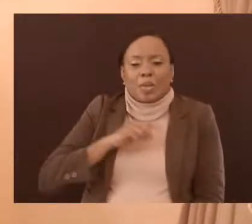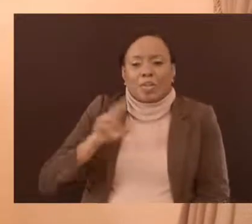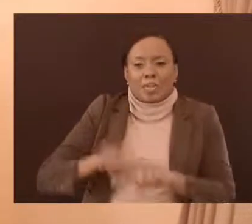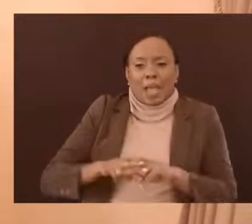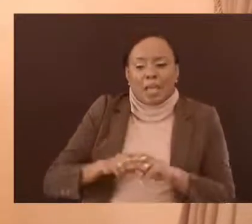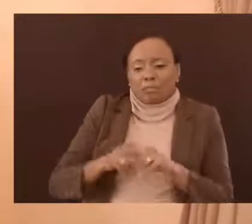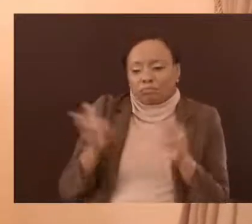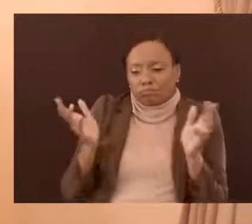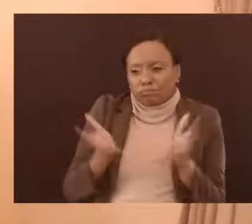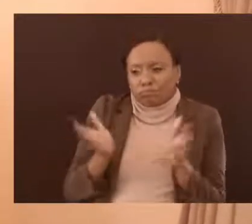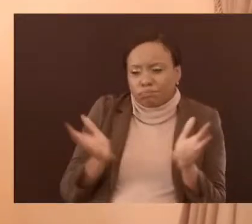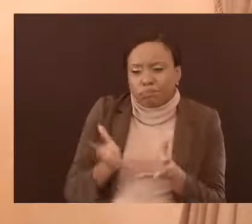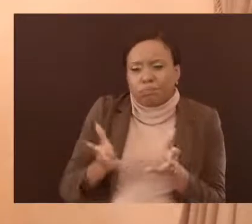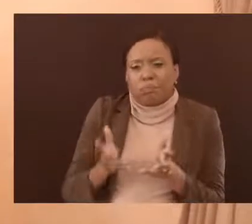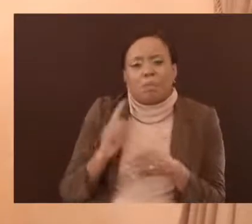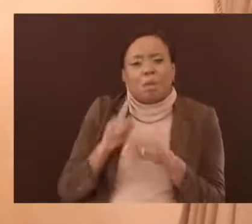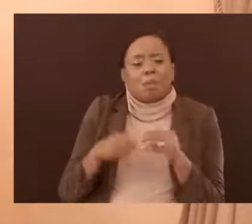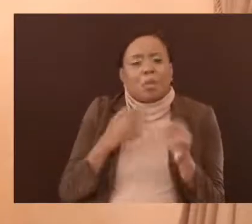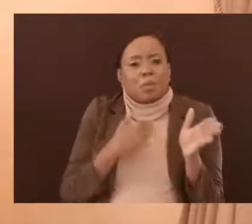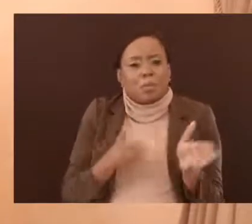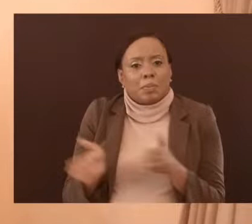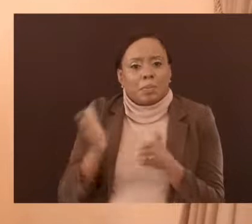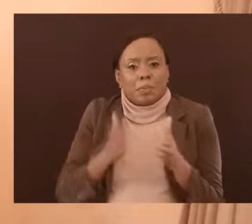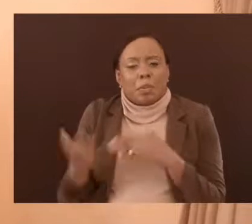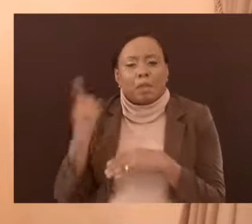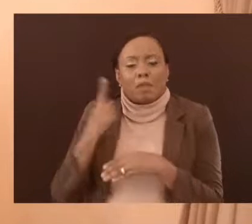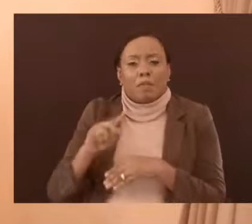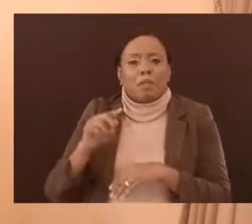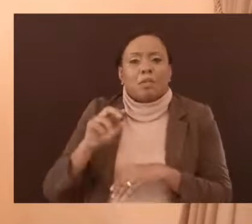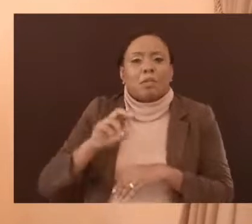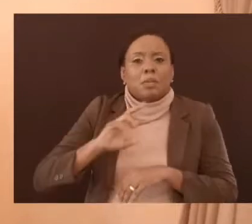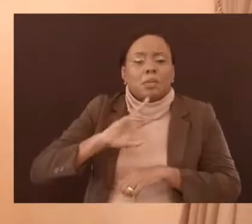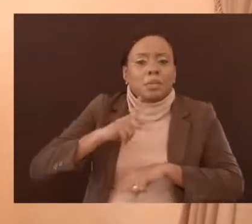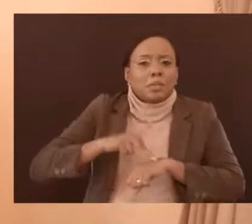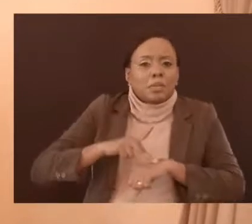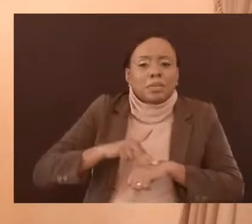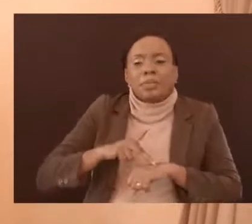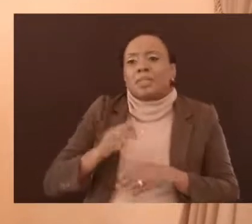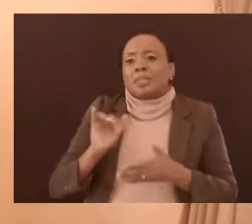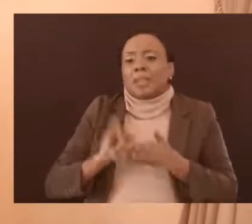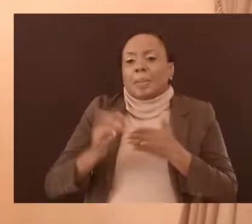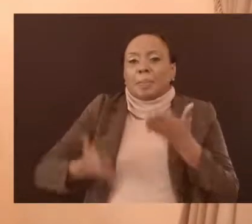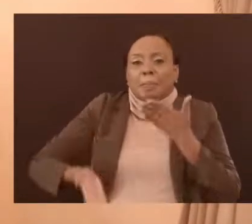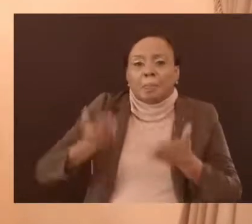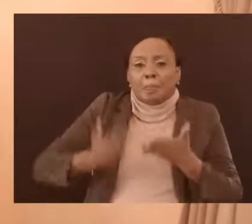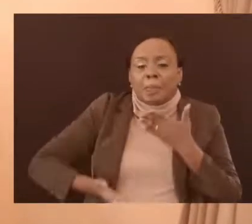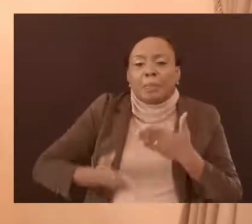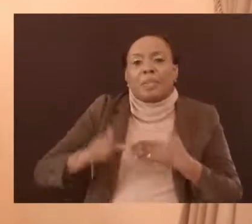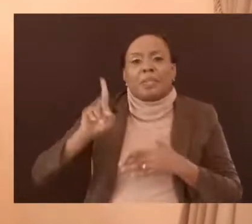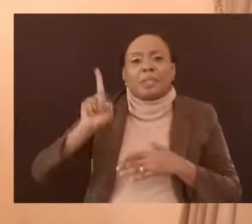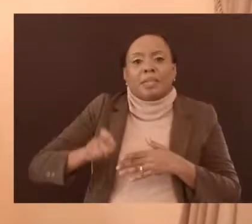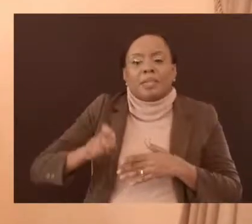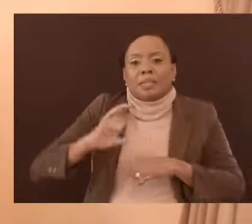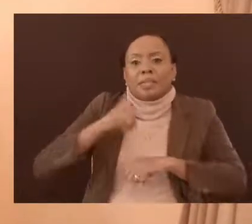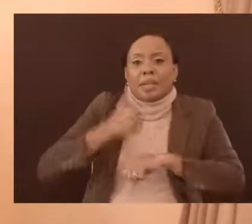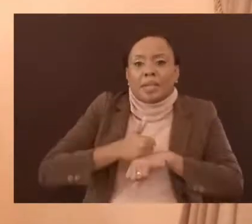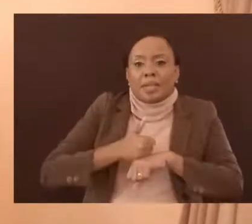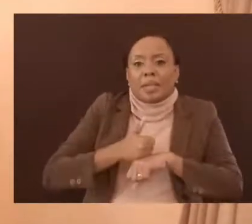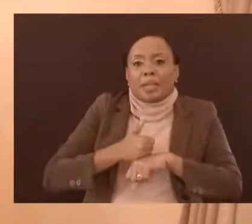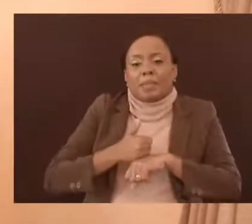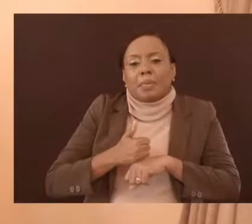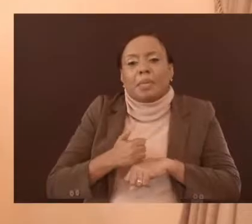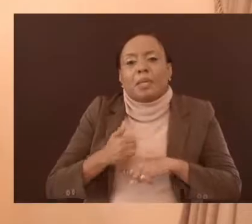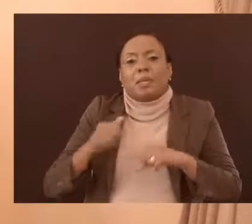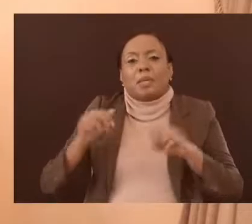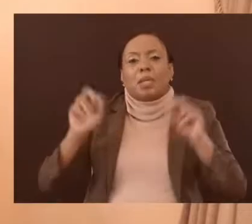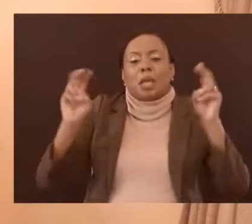plans that we were putting to the secondary principals is that they might have to institute lower first forms in